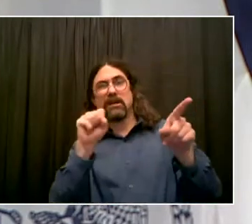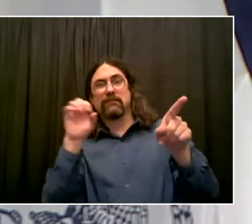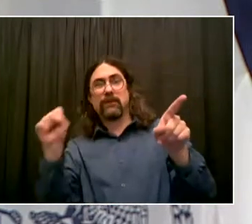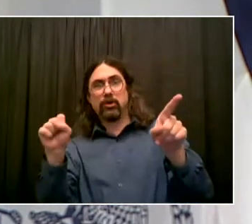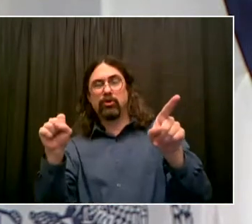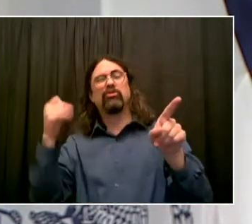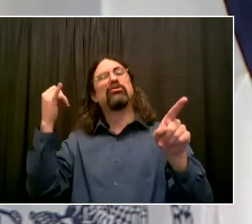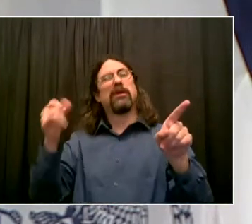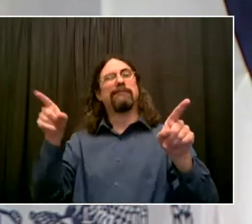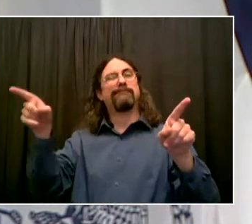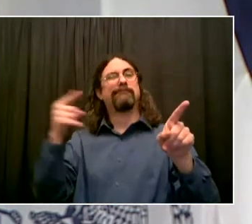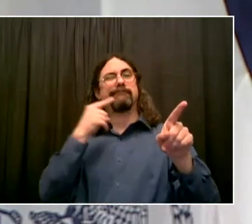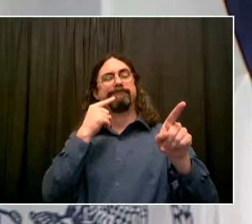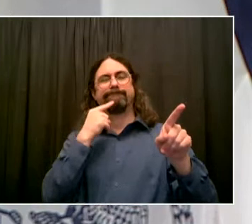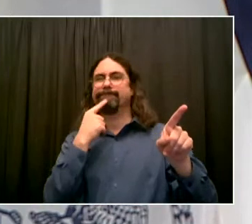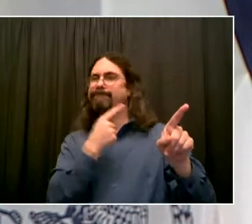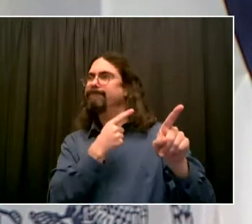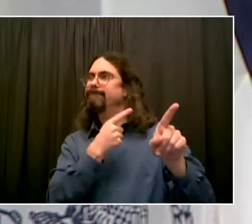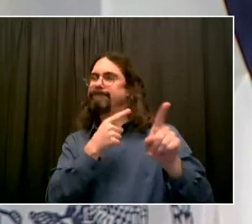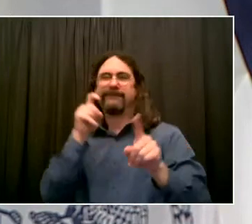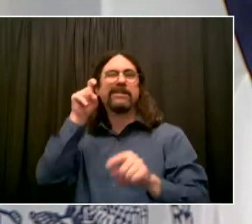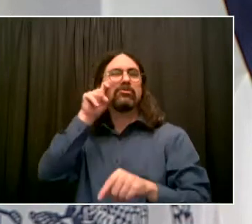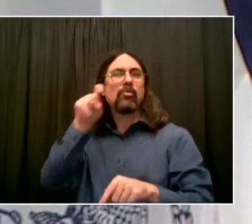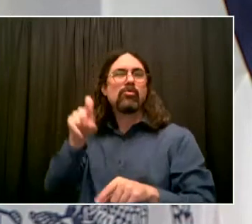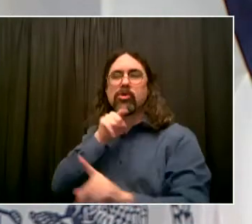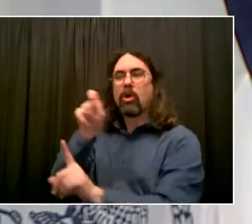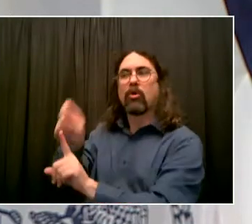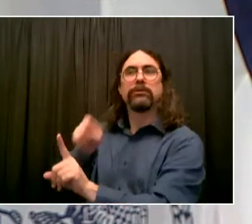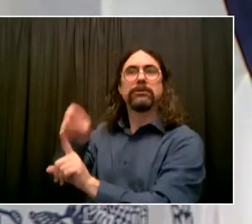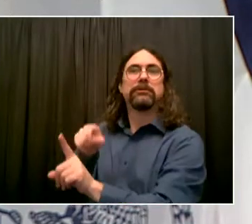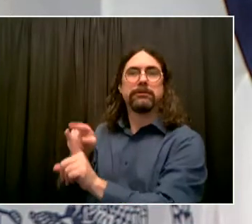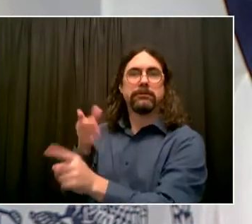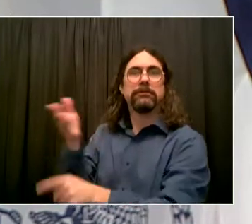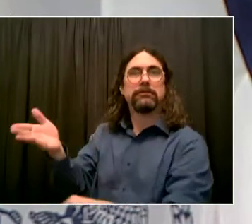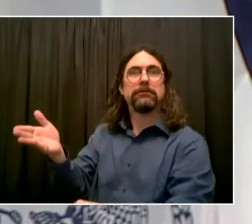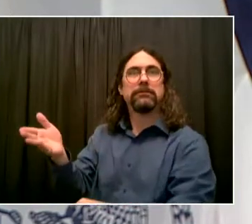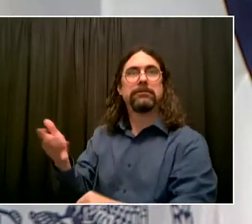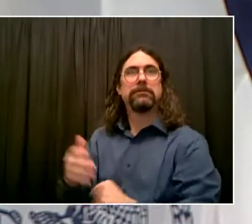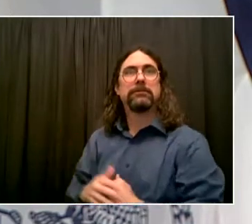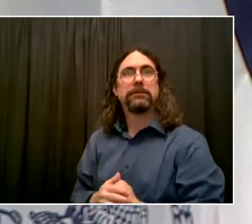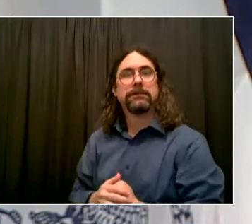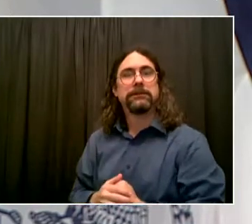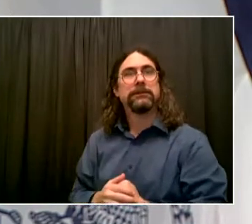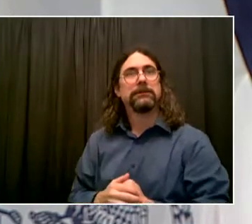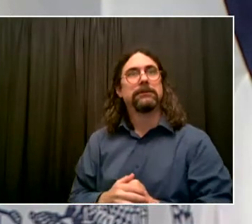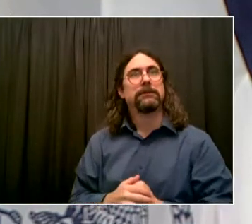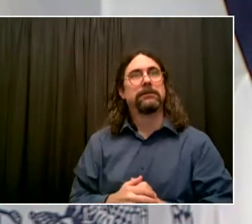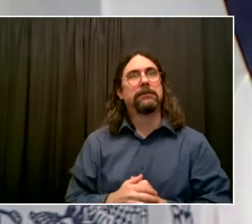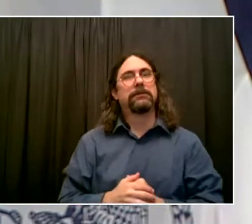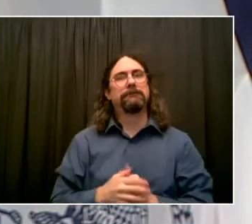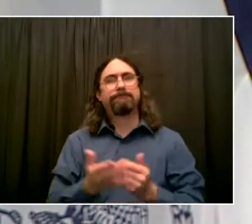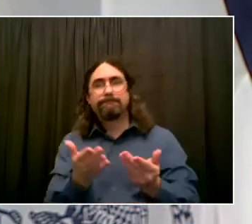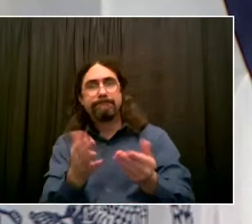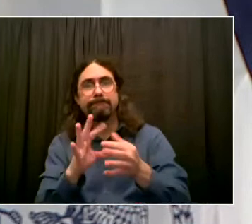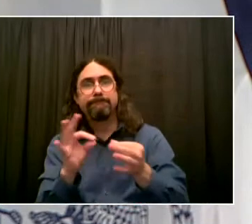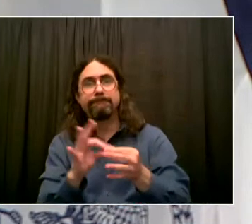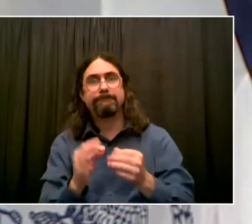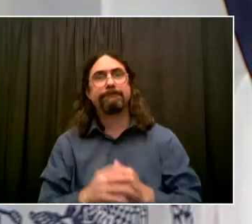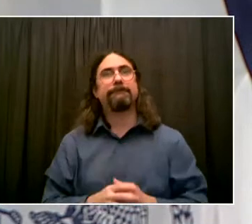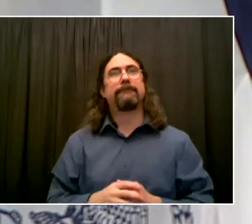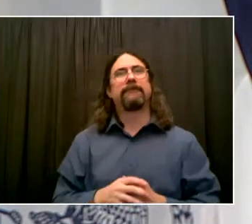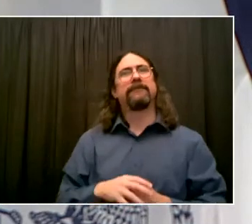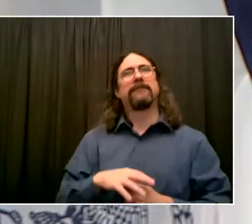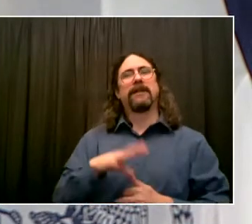it's something that needs to be taken seriously. My understanding is that she is going to detail